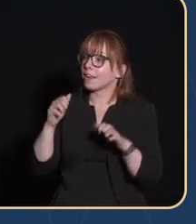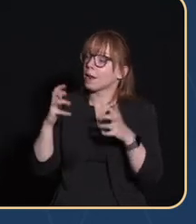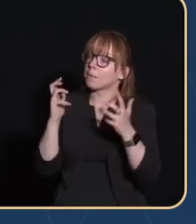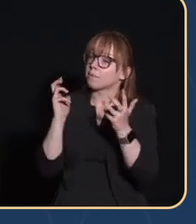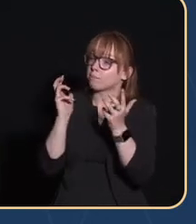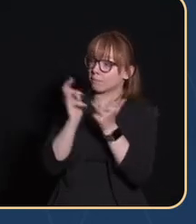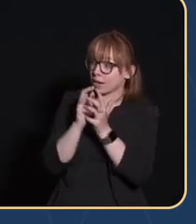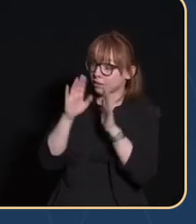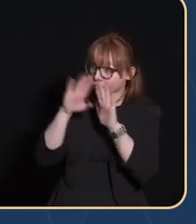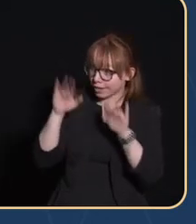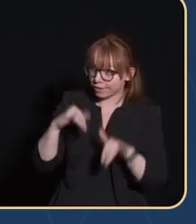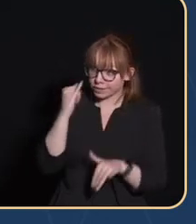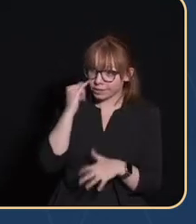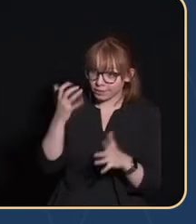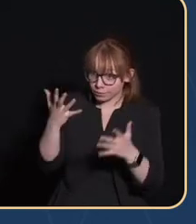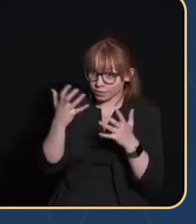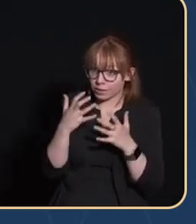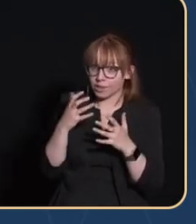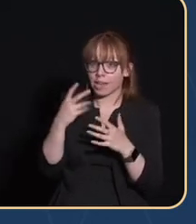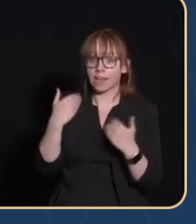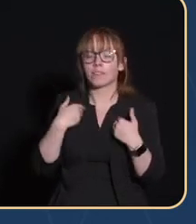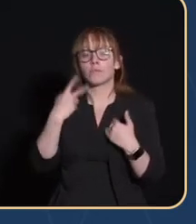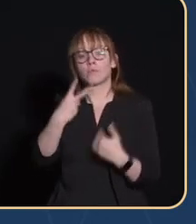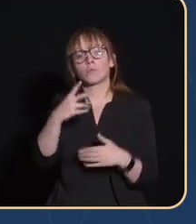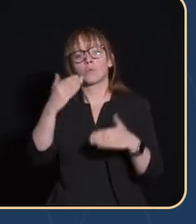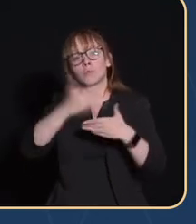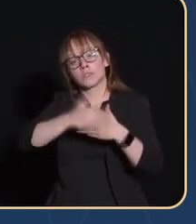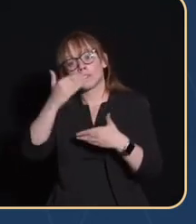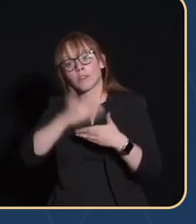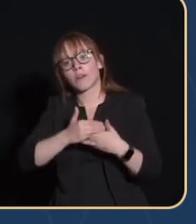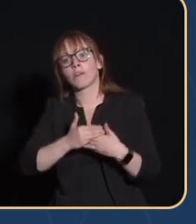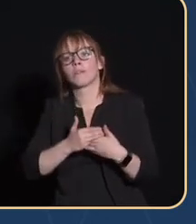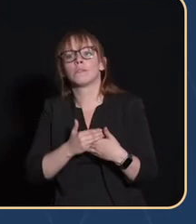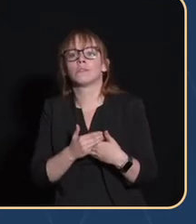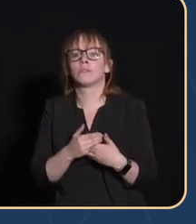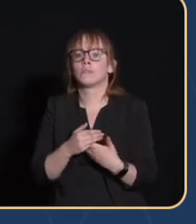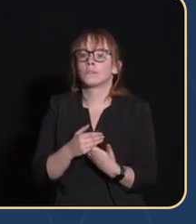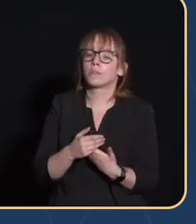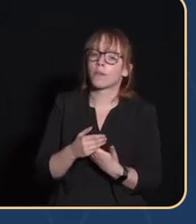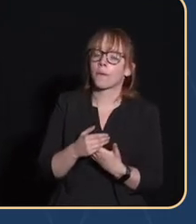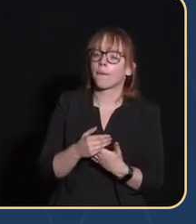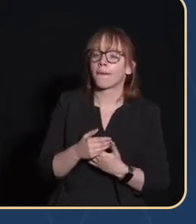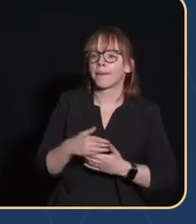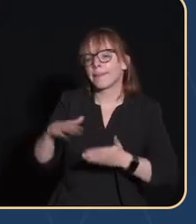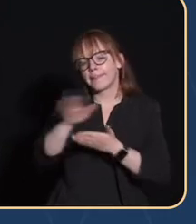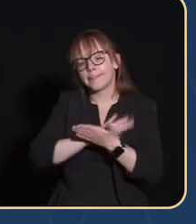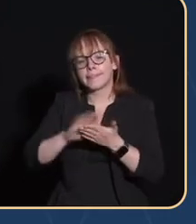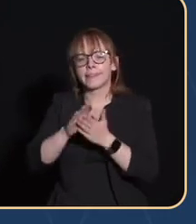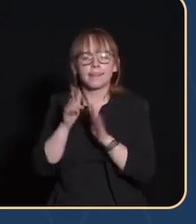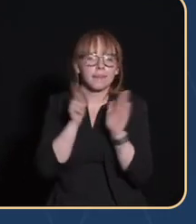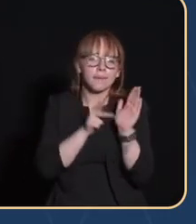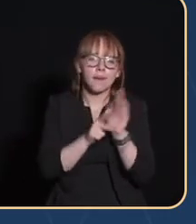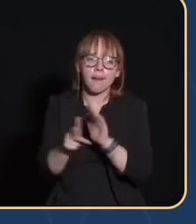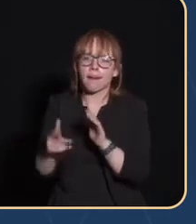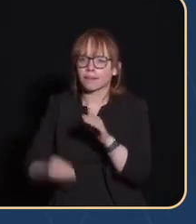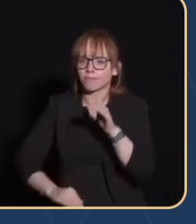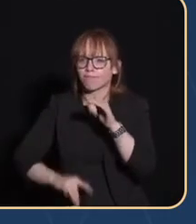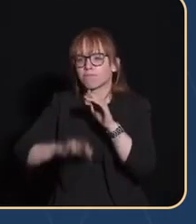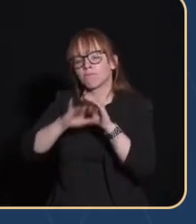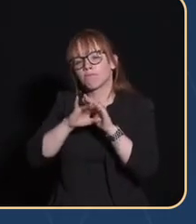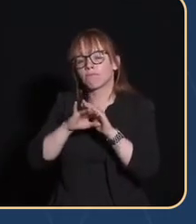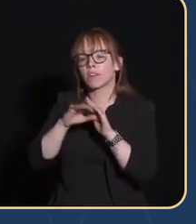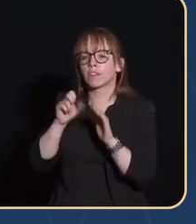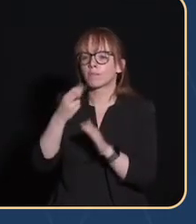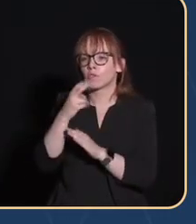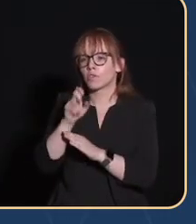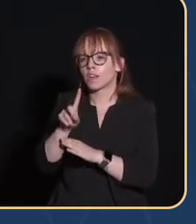2 windows. It's great for whatever you want to put in it or hide in from your garage and clean out the garage and fill up the shed. Matter of fact, I